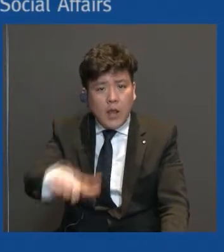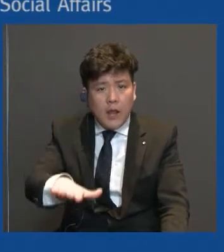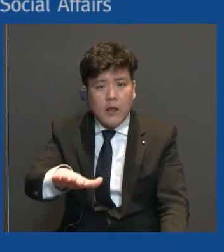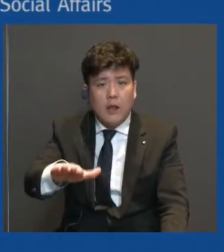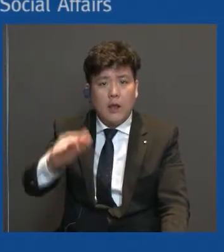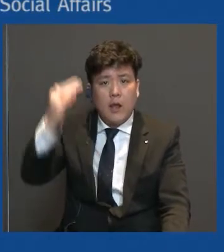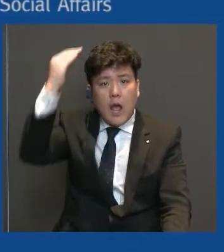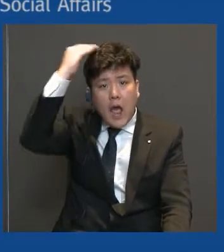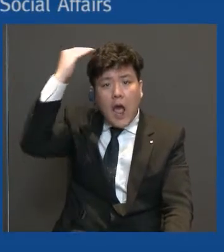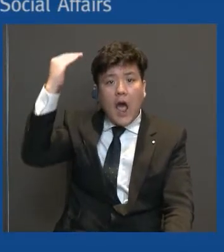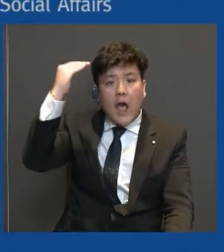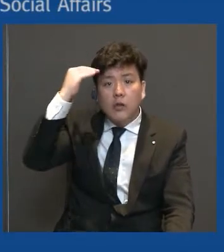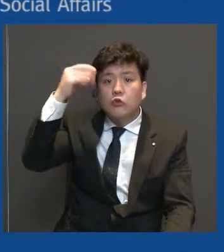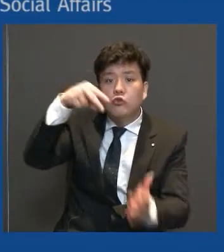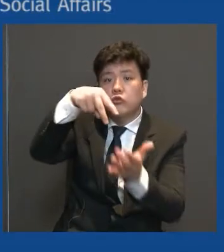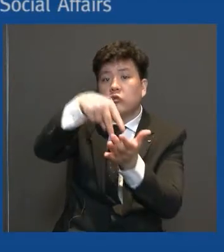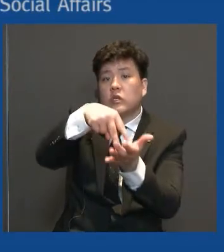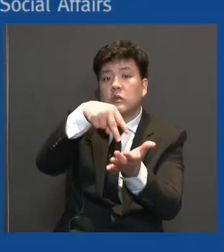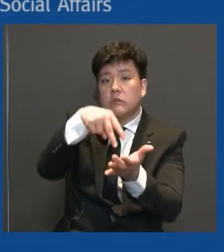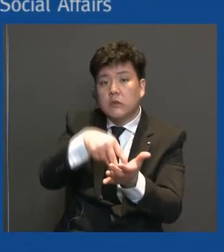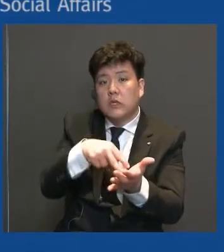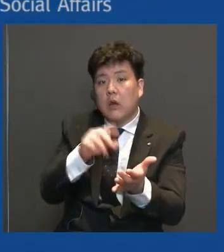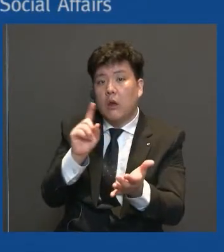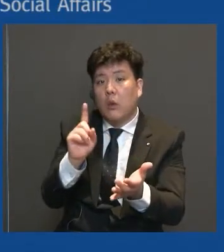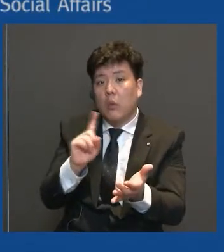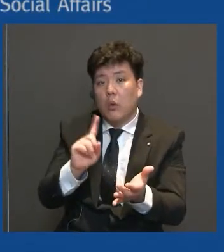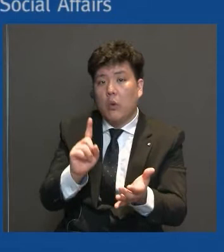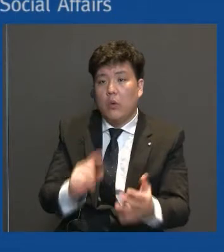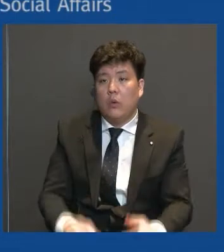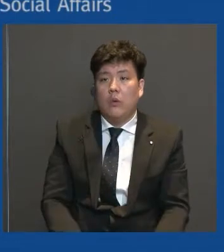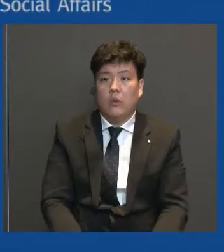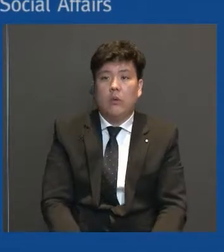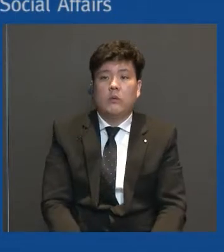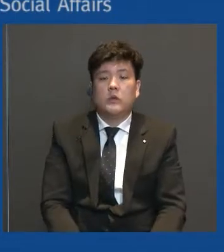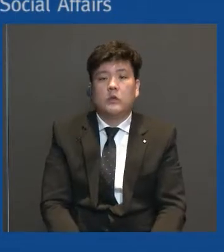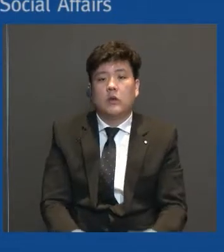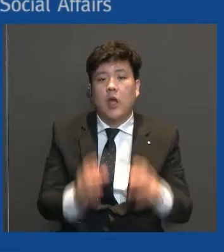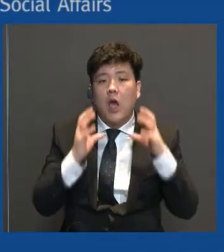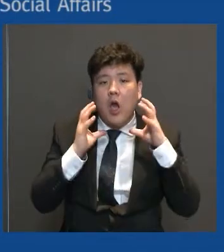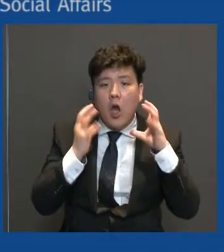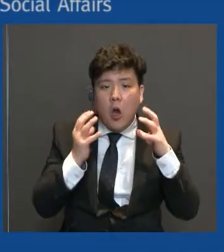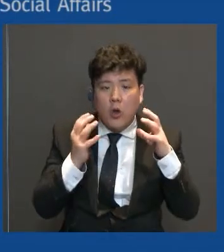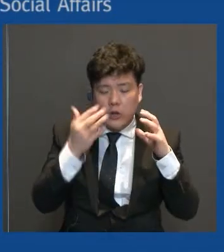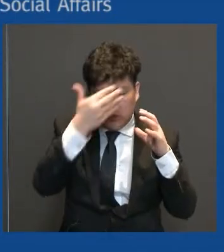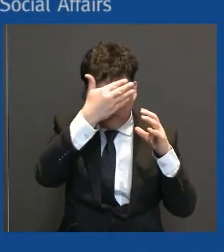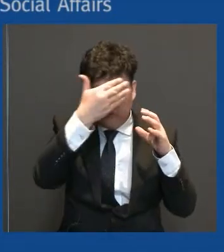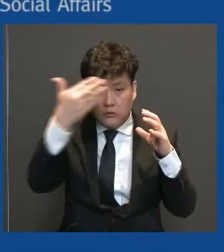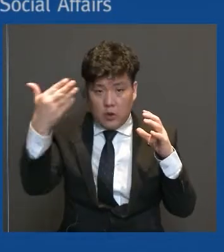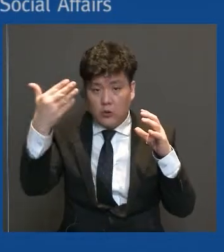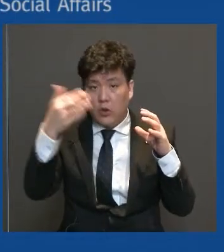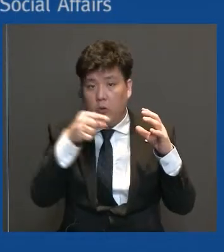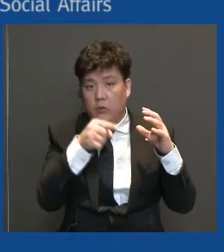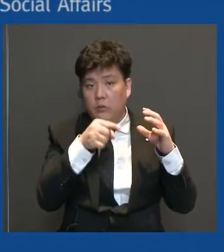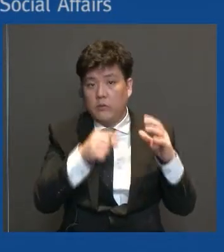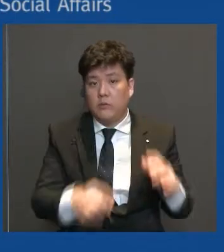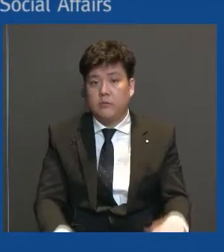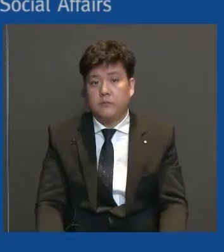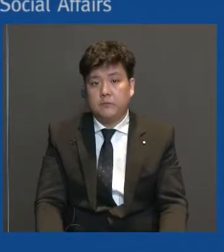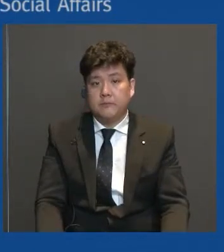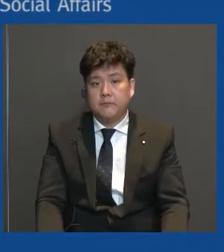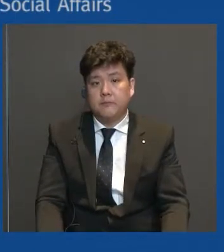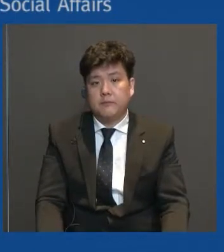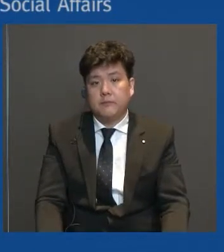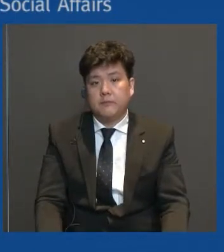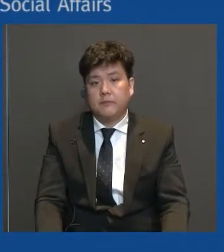among children and adolescents. The orange line in the graph shows how much the healthcare